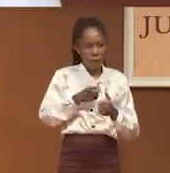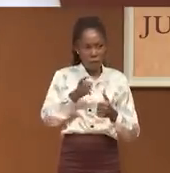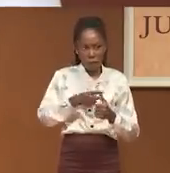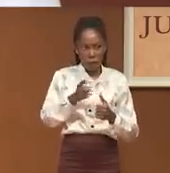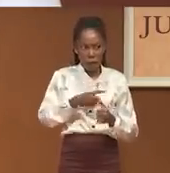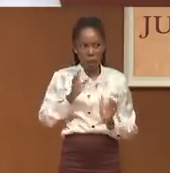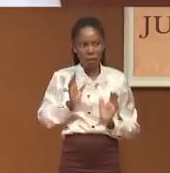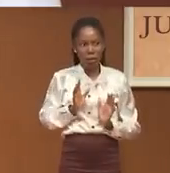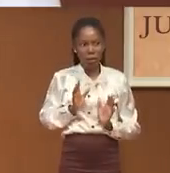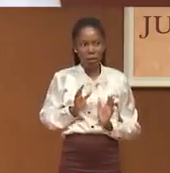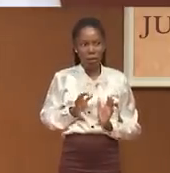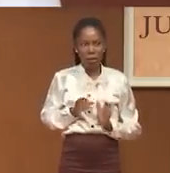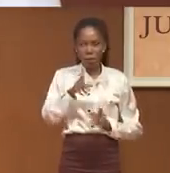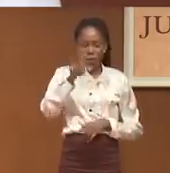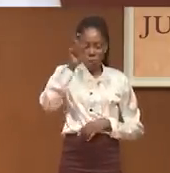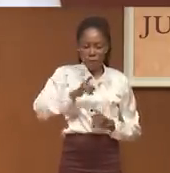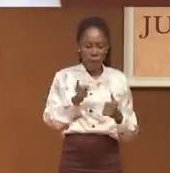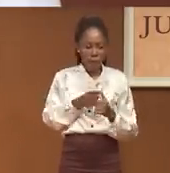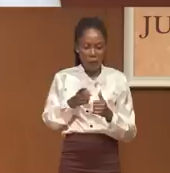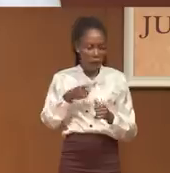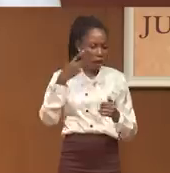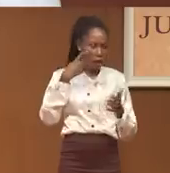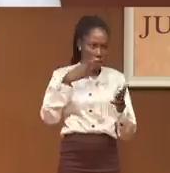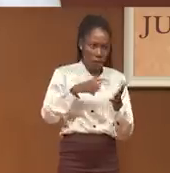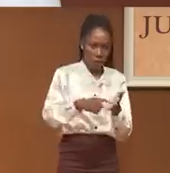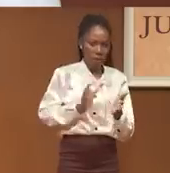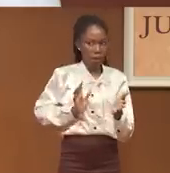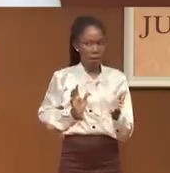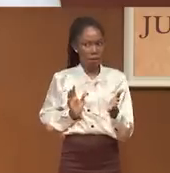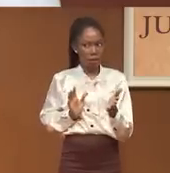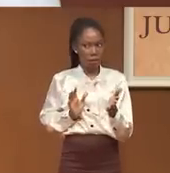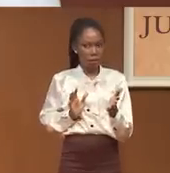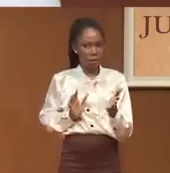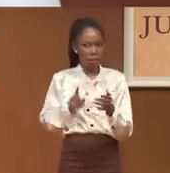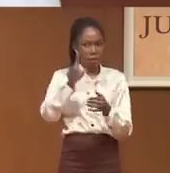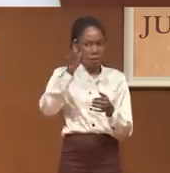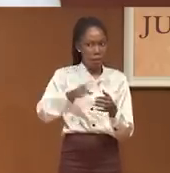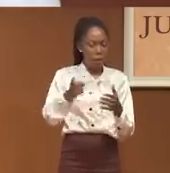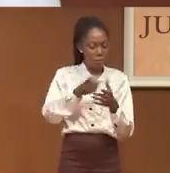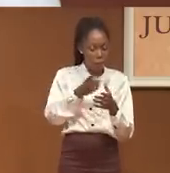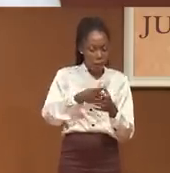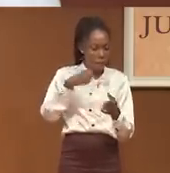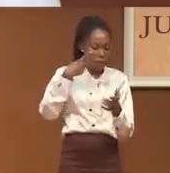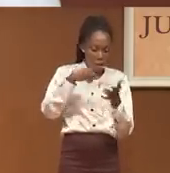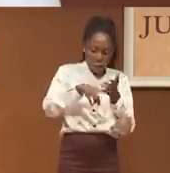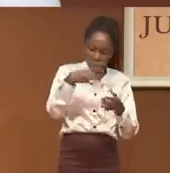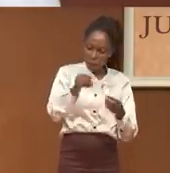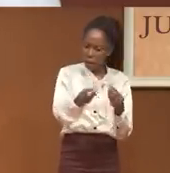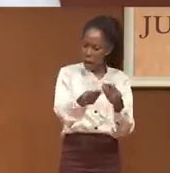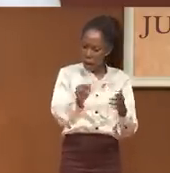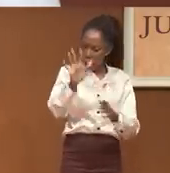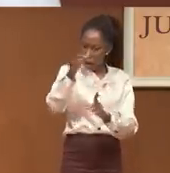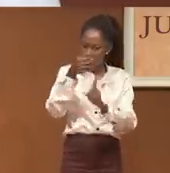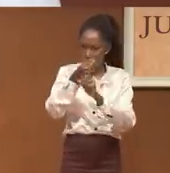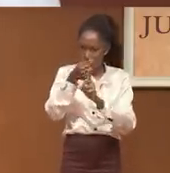Under the law, there's what we call caveat emptor. Buyers beware. Do you understand? I do, Your Honor. You're spending